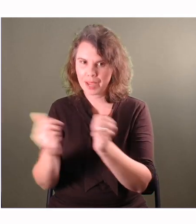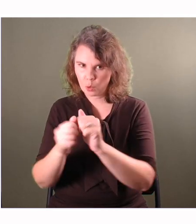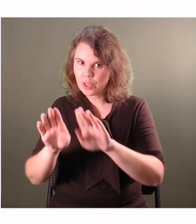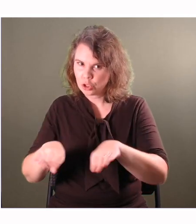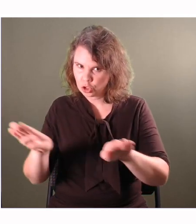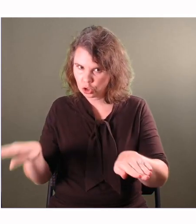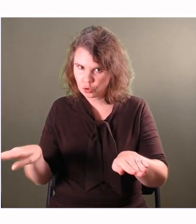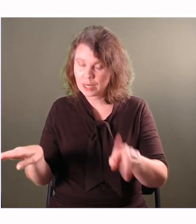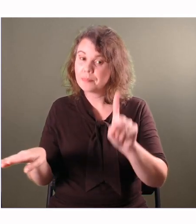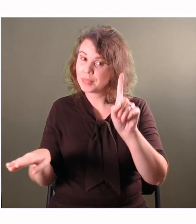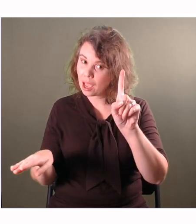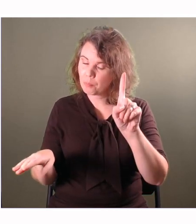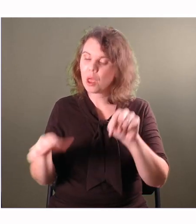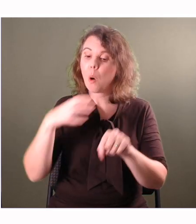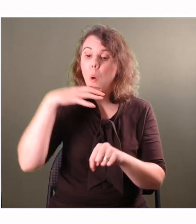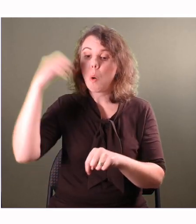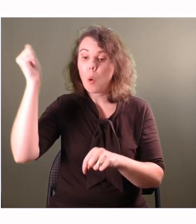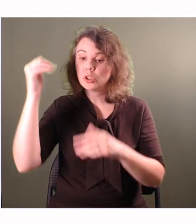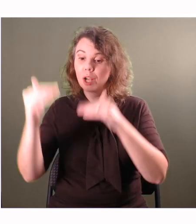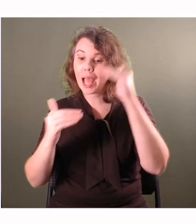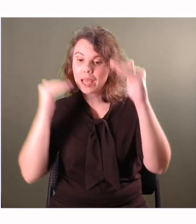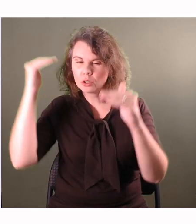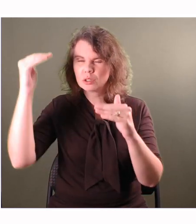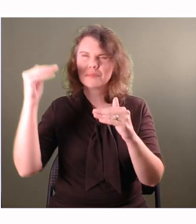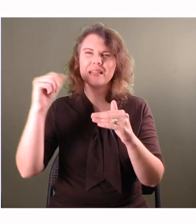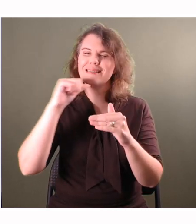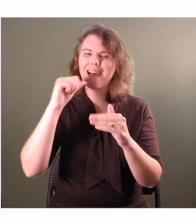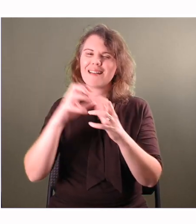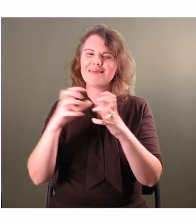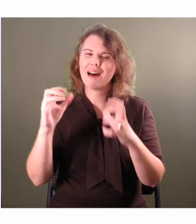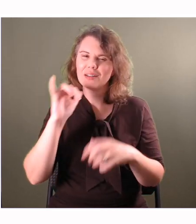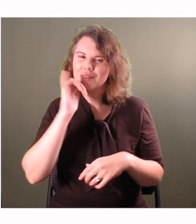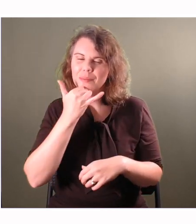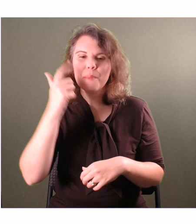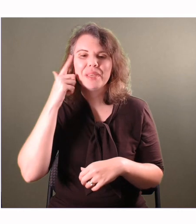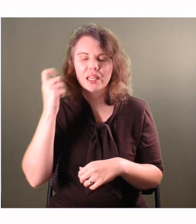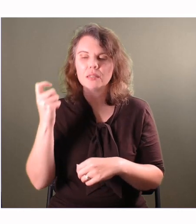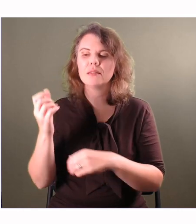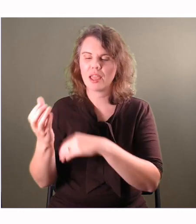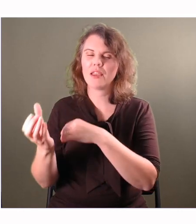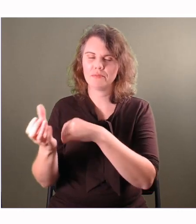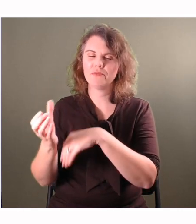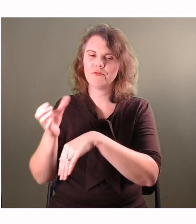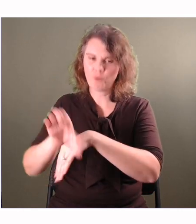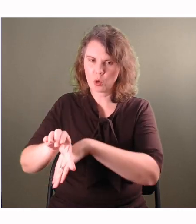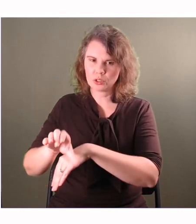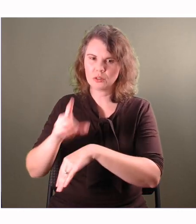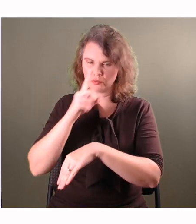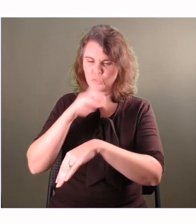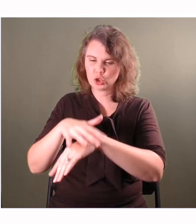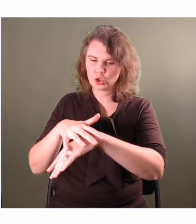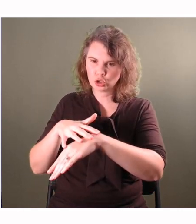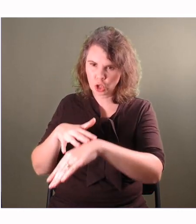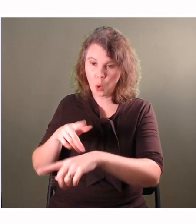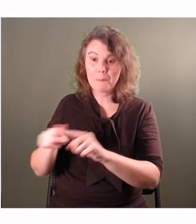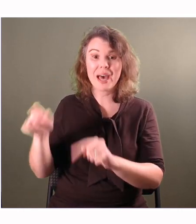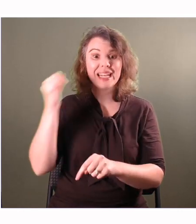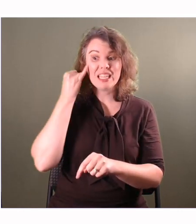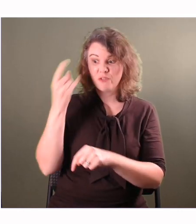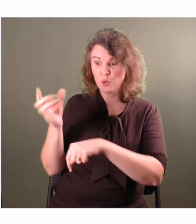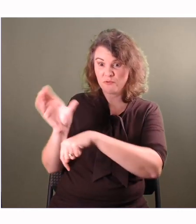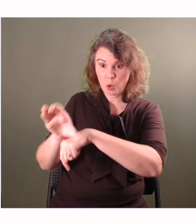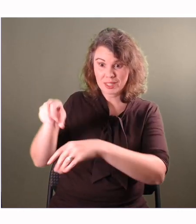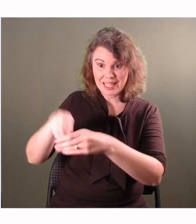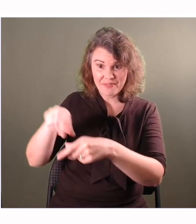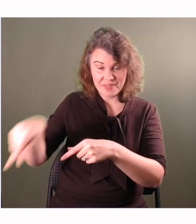the task. Now, older adults don't make a whole lot of slips. That's mostly because they slow down. But if you put them in this